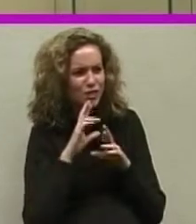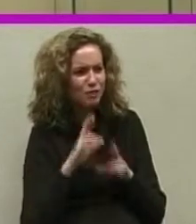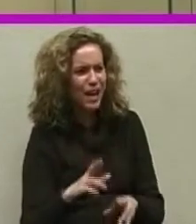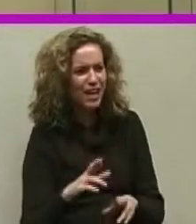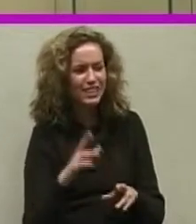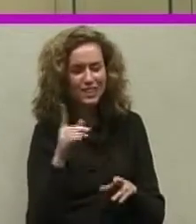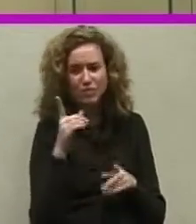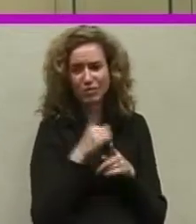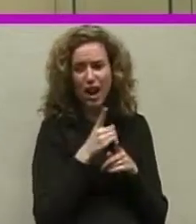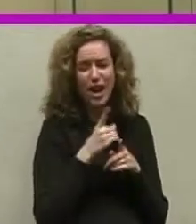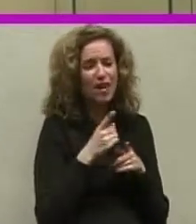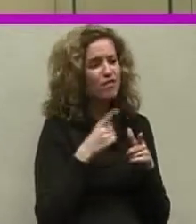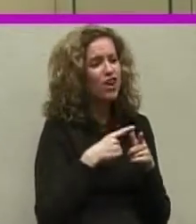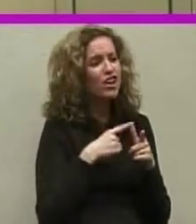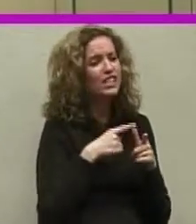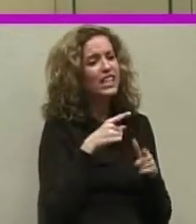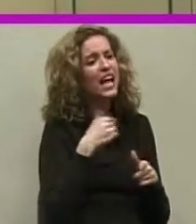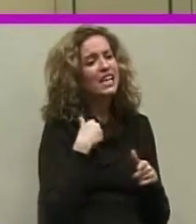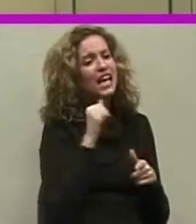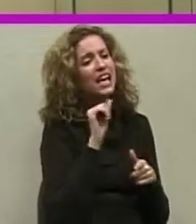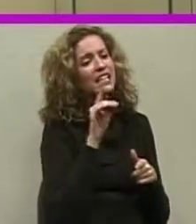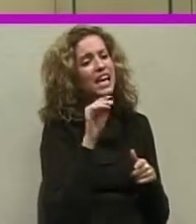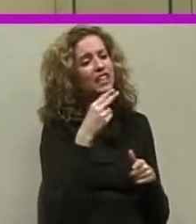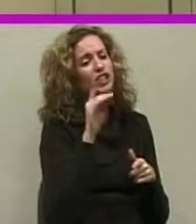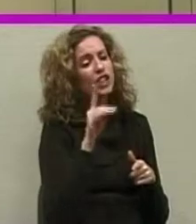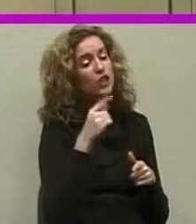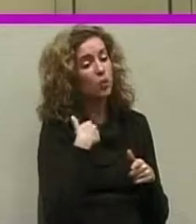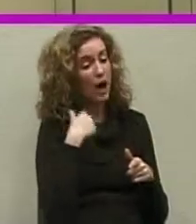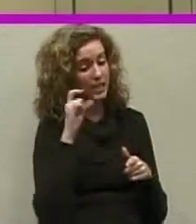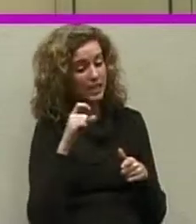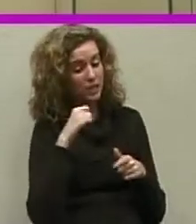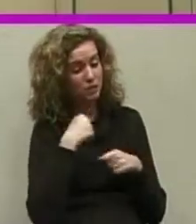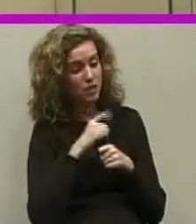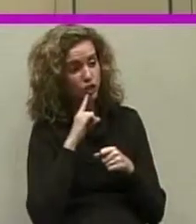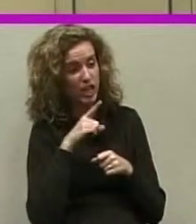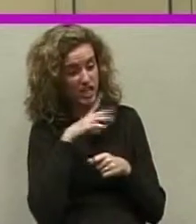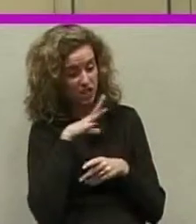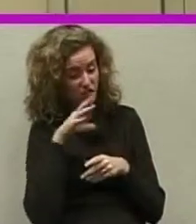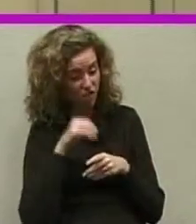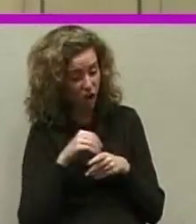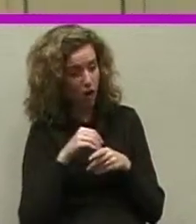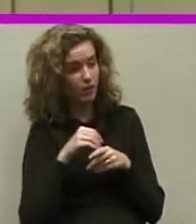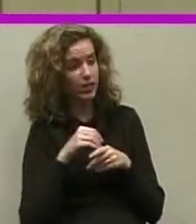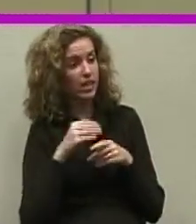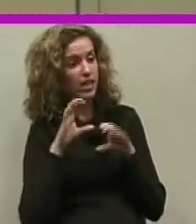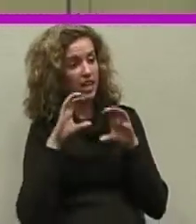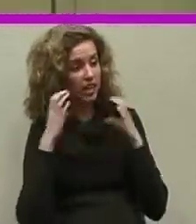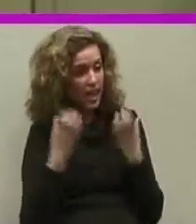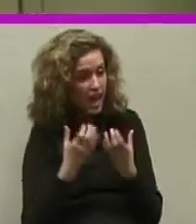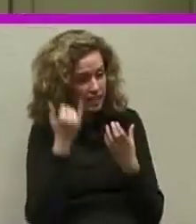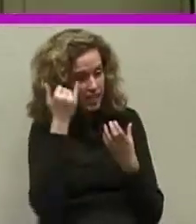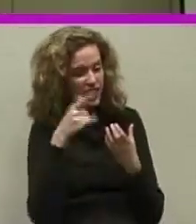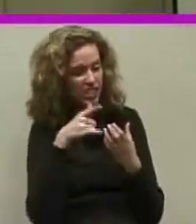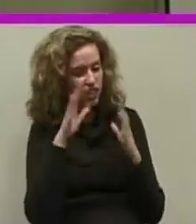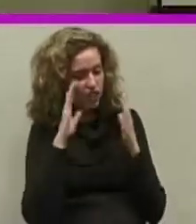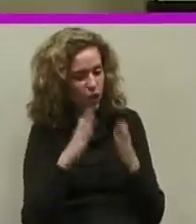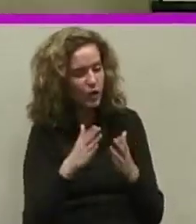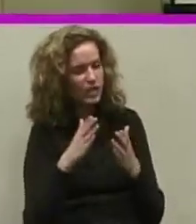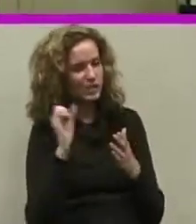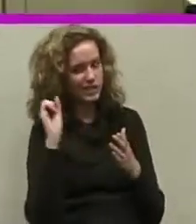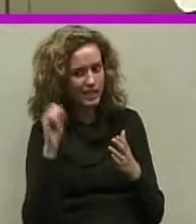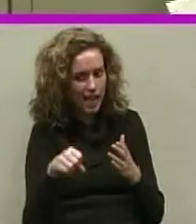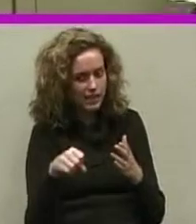have to make sure I involve this kid in the lesson if I want to have him stay with me? Probably way too low, okay, for one thing. 2 is that